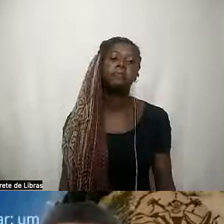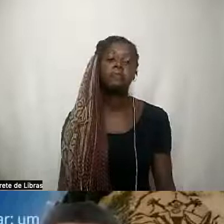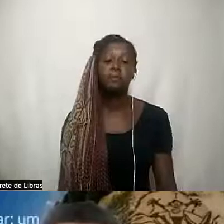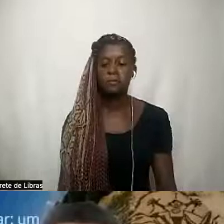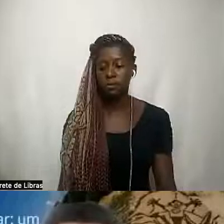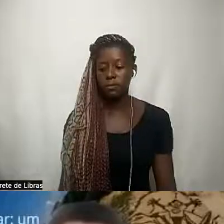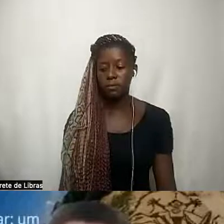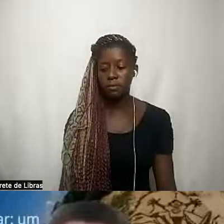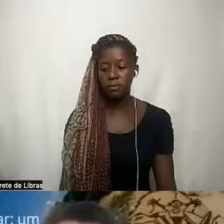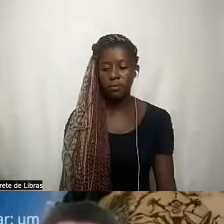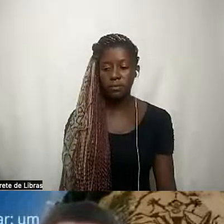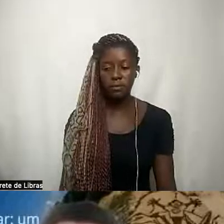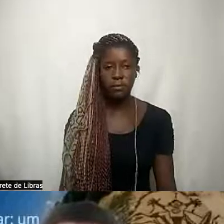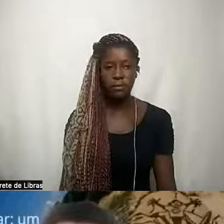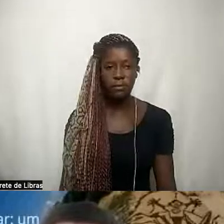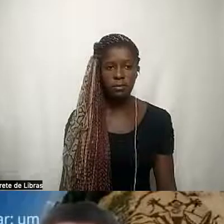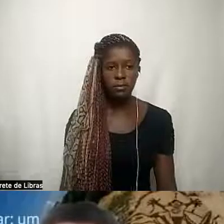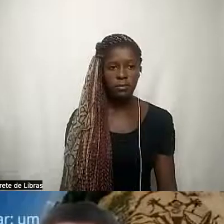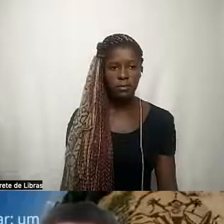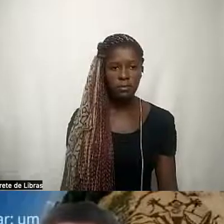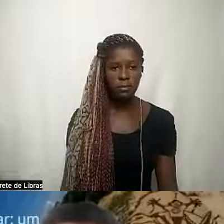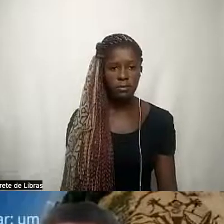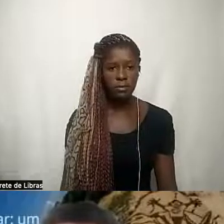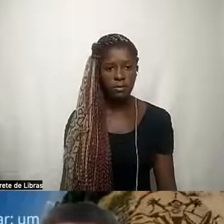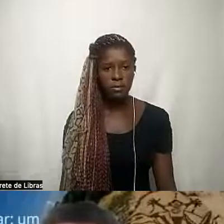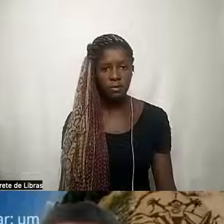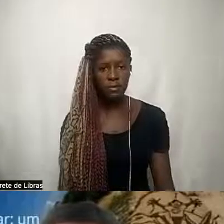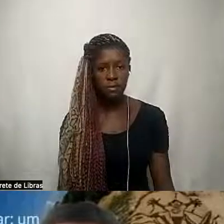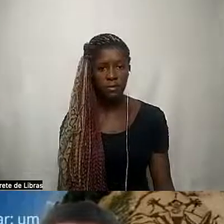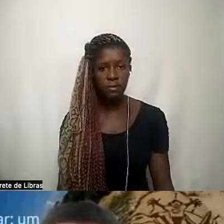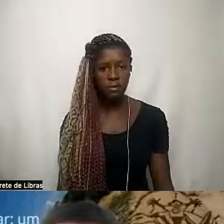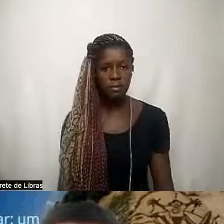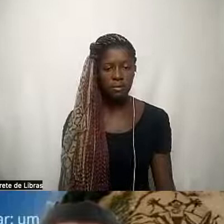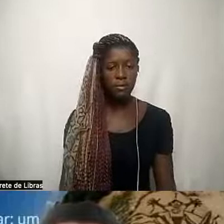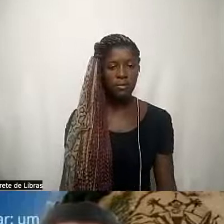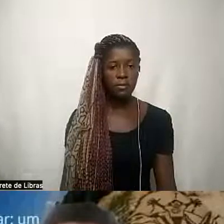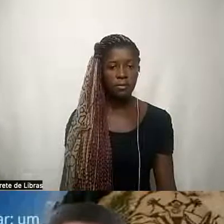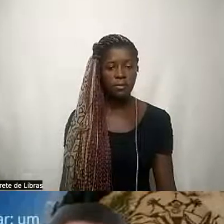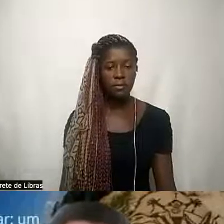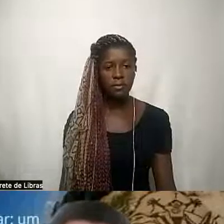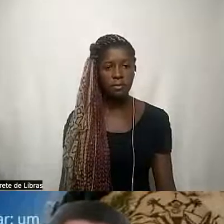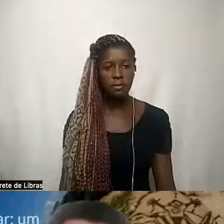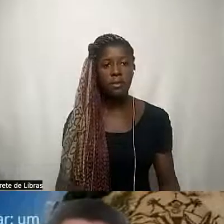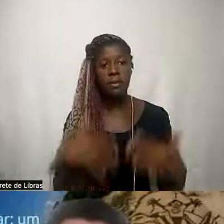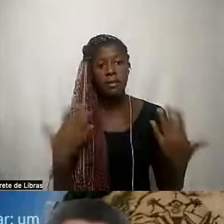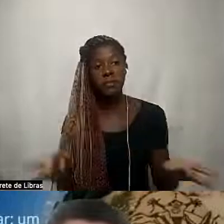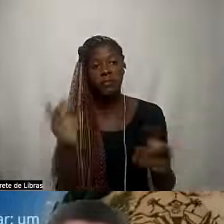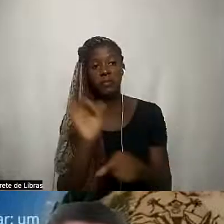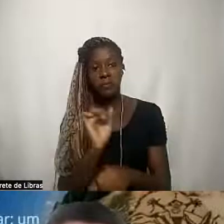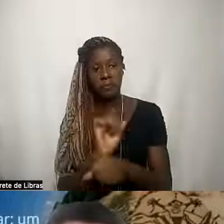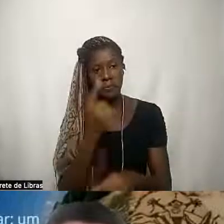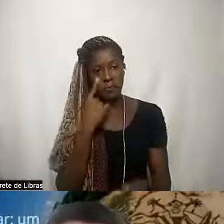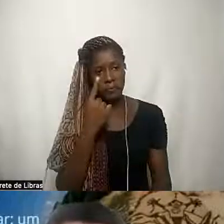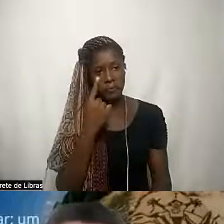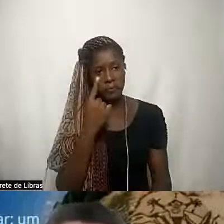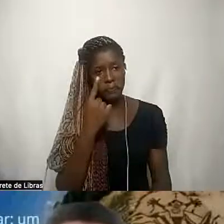Q&A tool. Elise, you can tell me when everything's okay to start. Oh, we can start now.